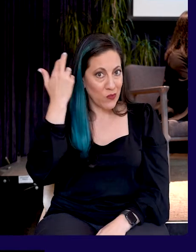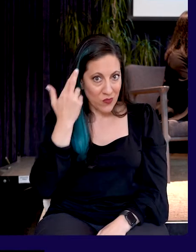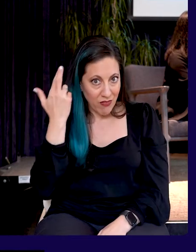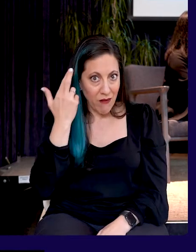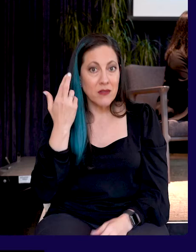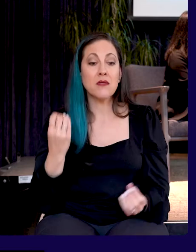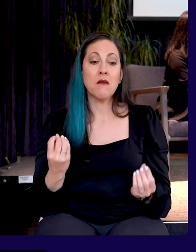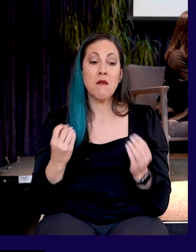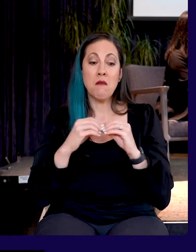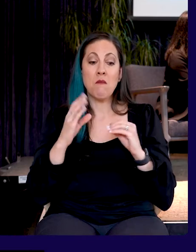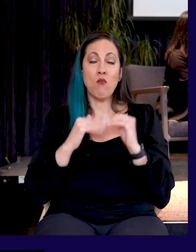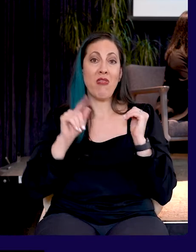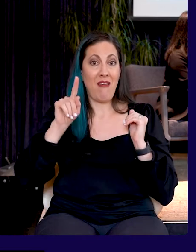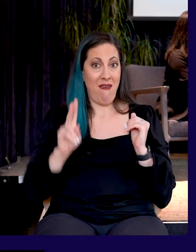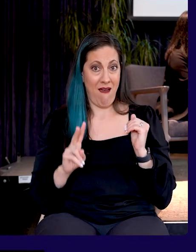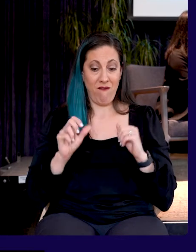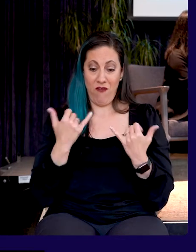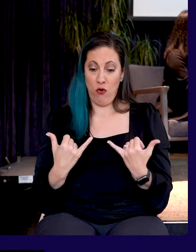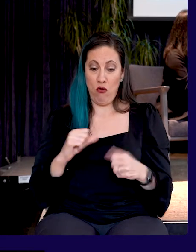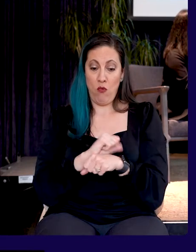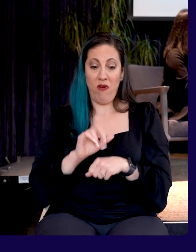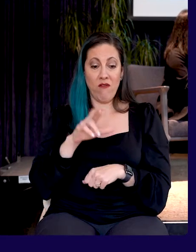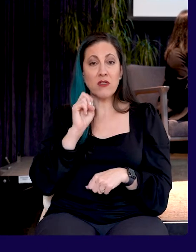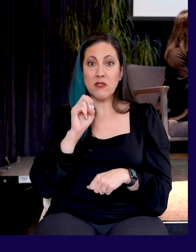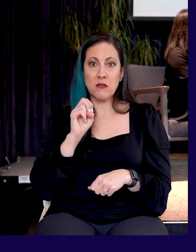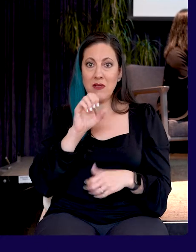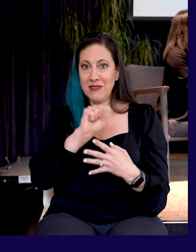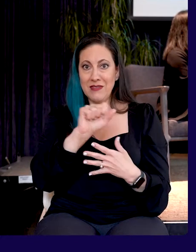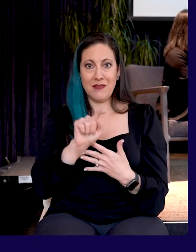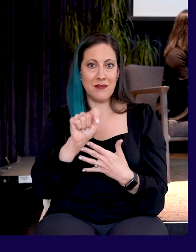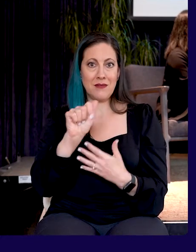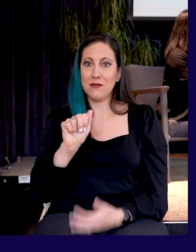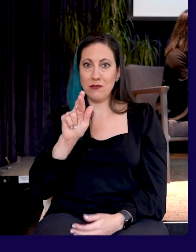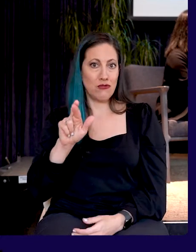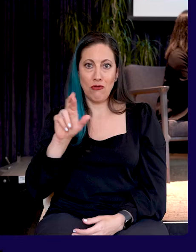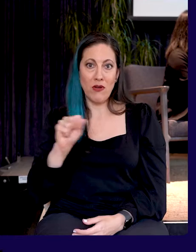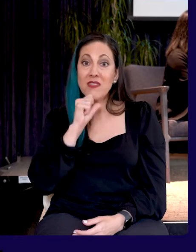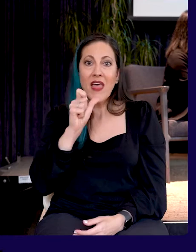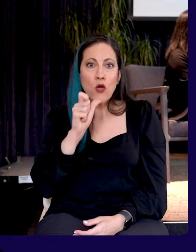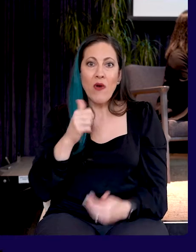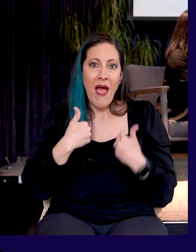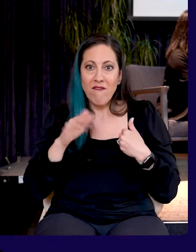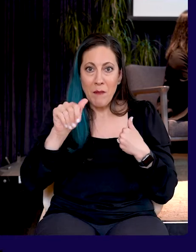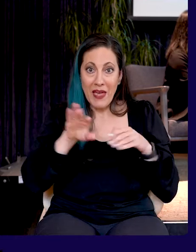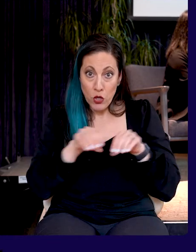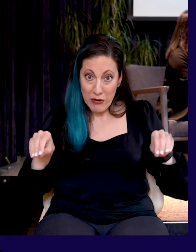that more than half of the current workforce are STARS. They don't have degrees. And so there's a real mismatch between the 70%